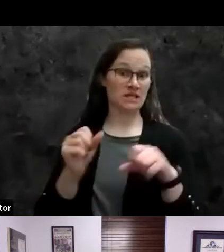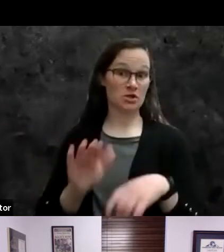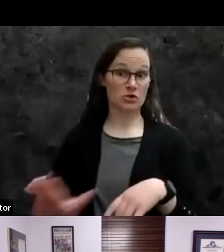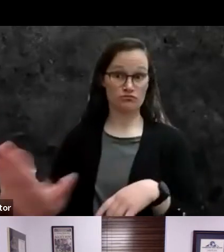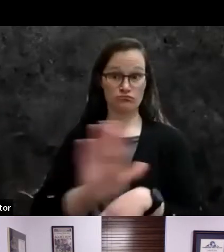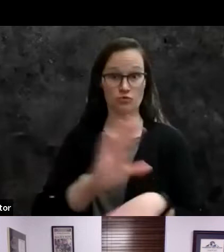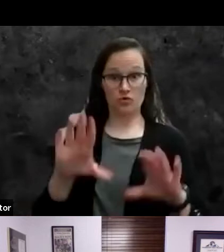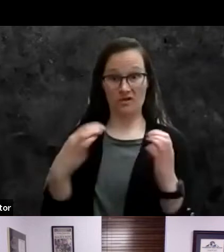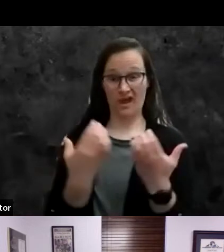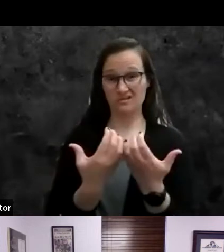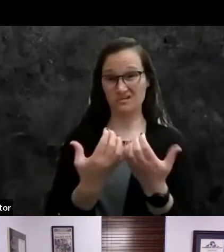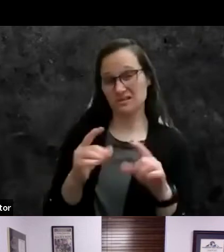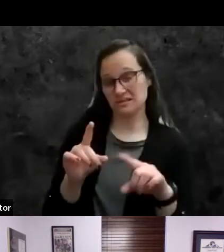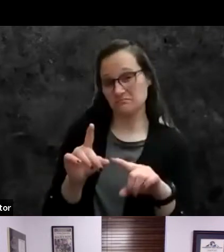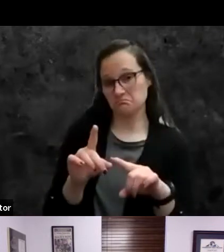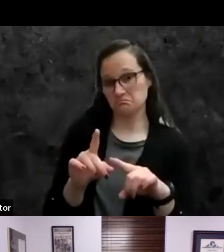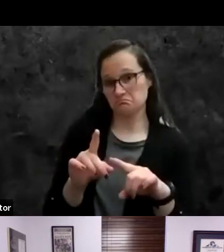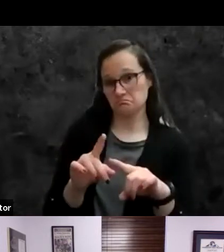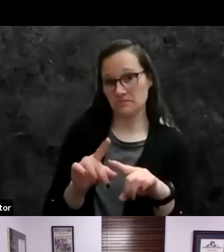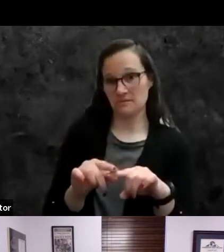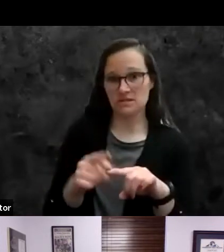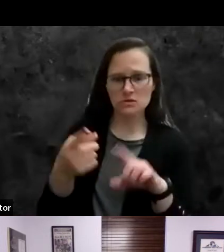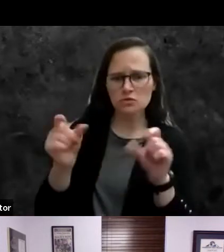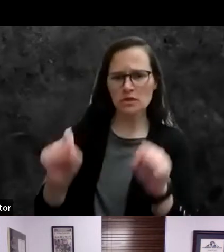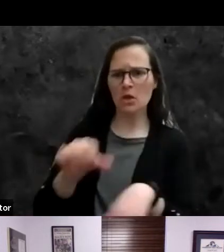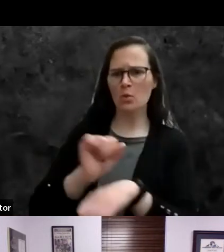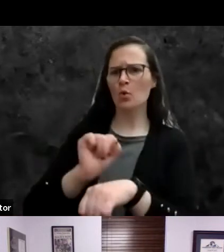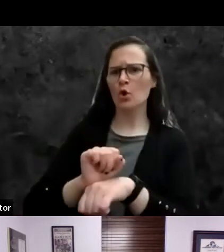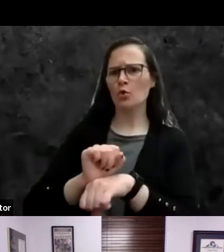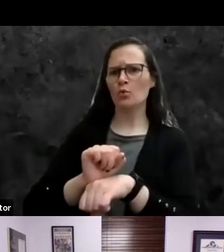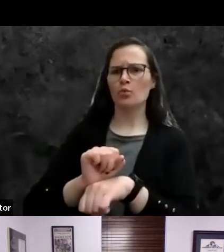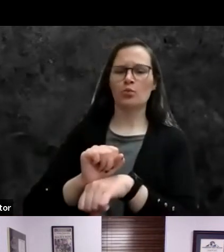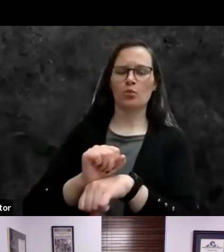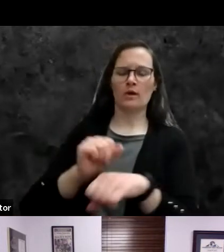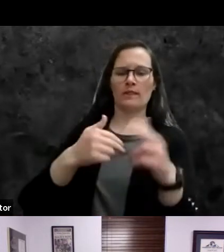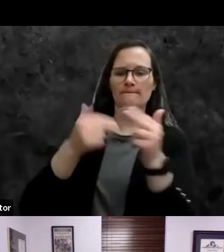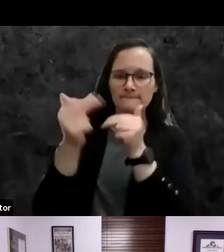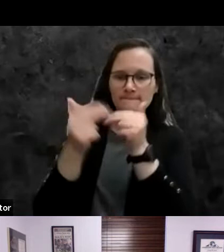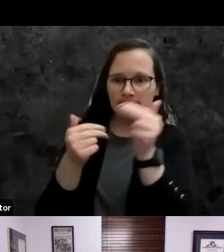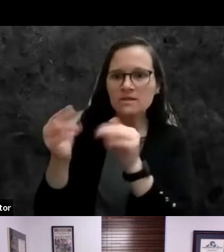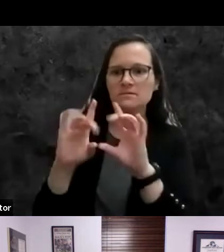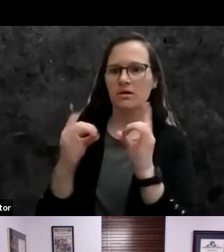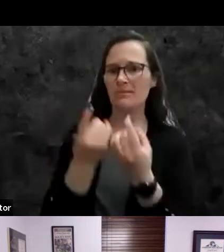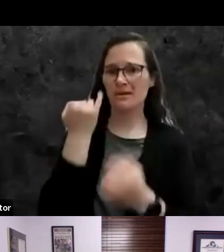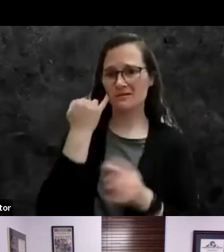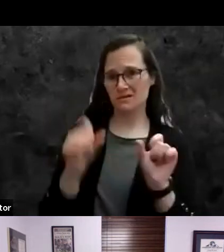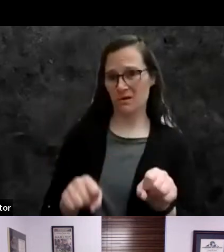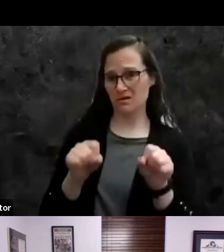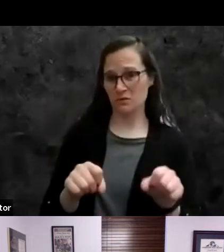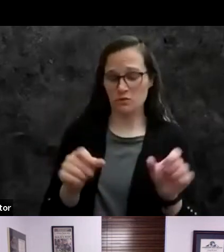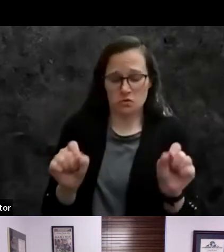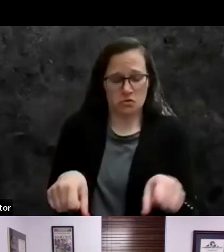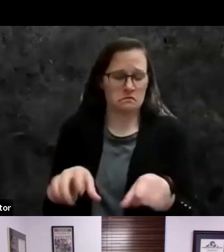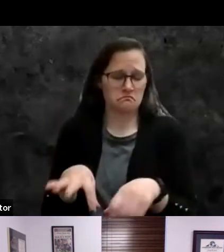colleges for room scheduling or with centralized scheduling out of the University Student Records Office, if it's possible, we could find a